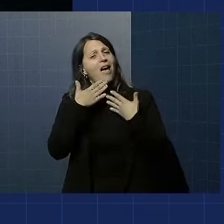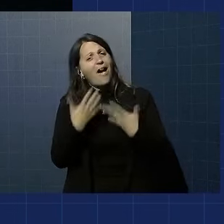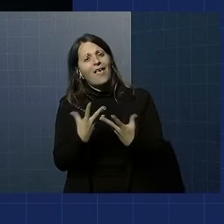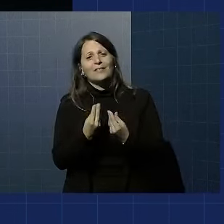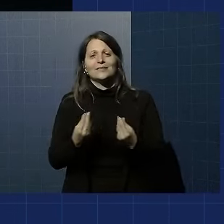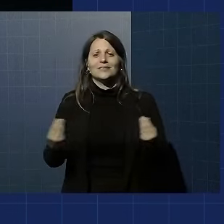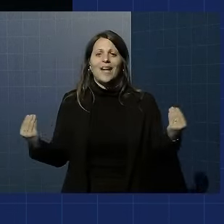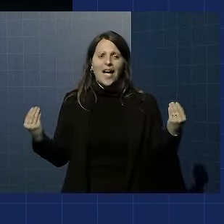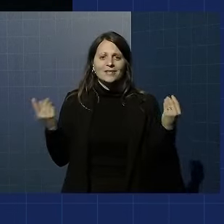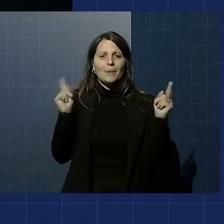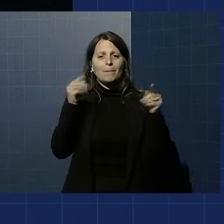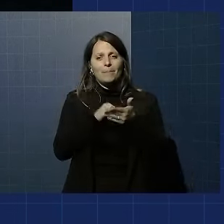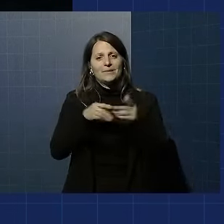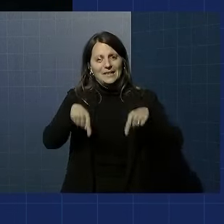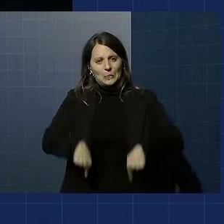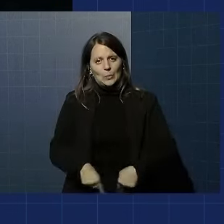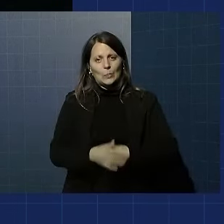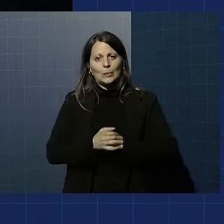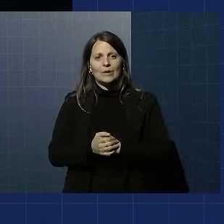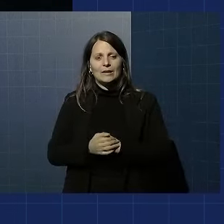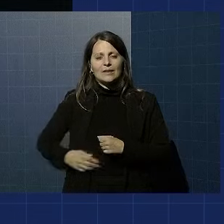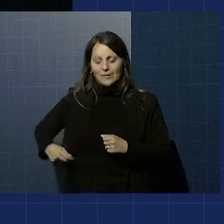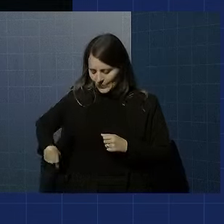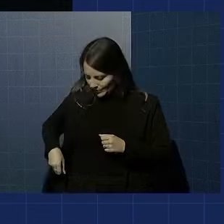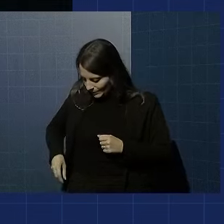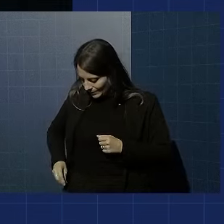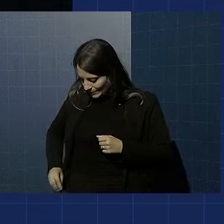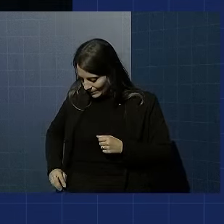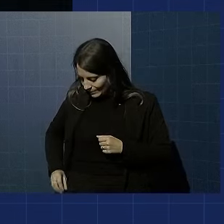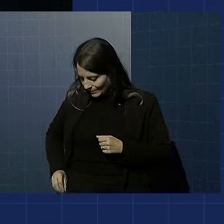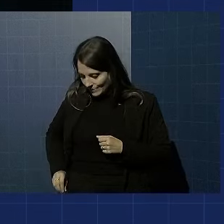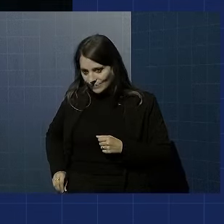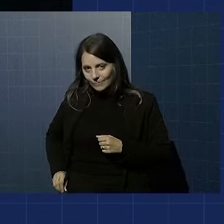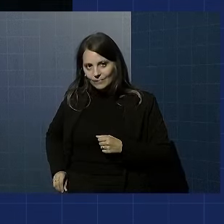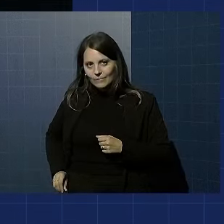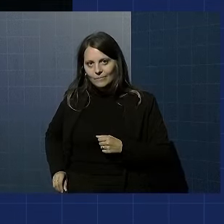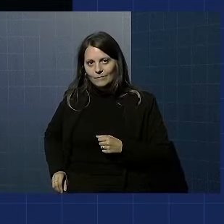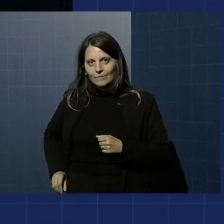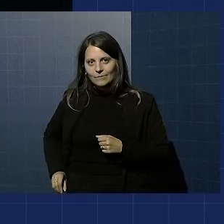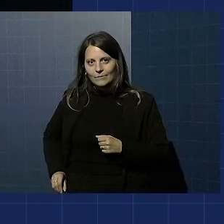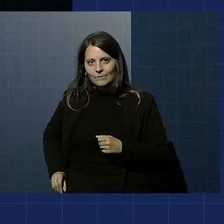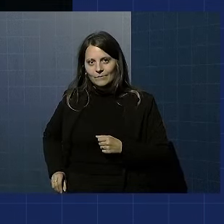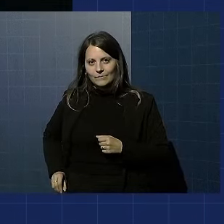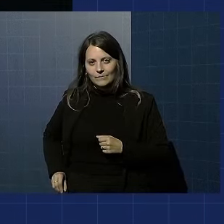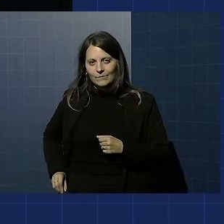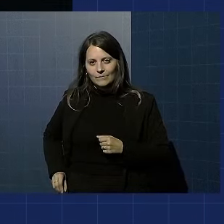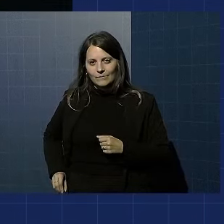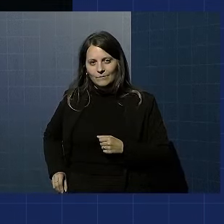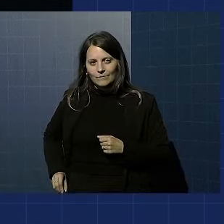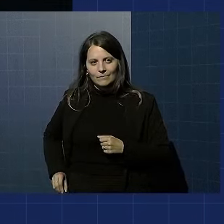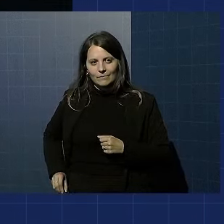being here with us today. It's an honor. And I'm glad that you accepted our invitation. So I will